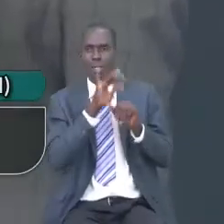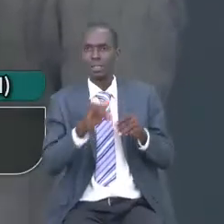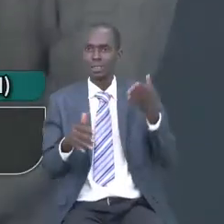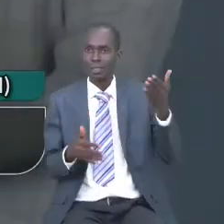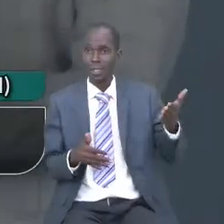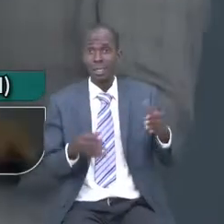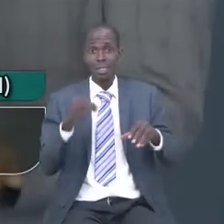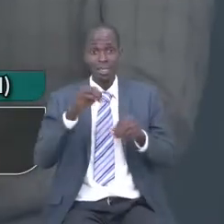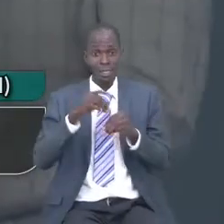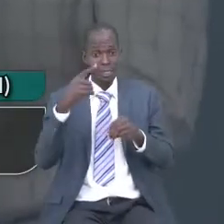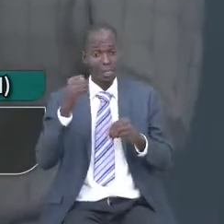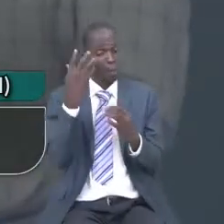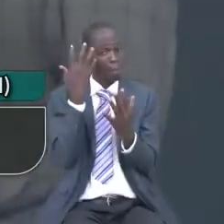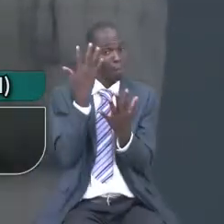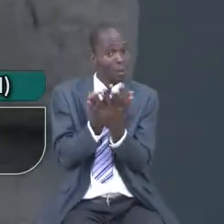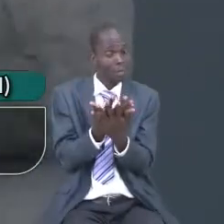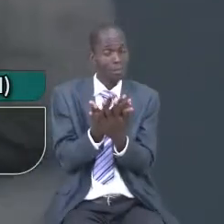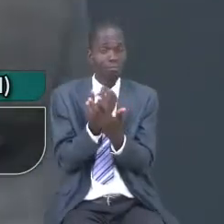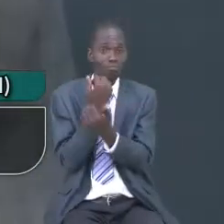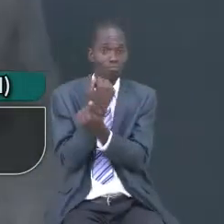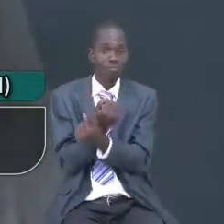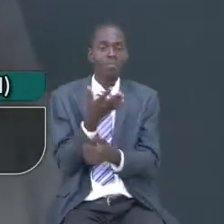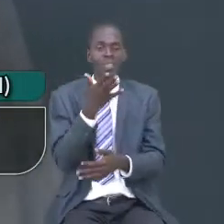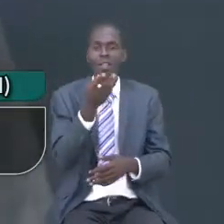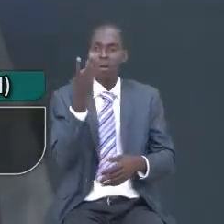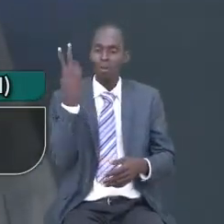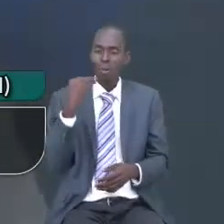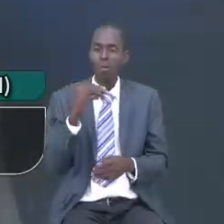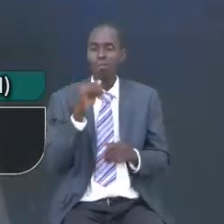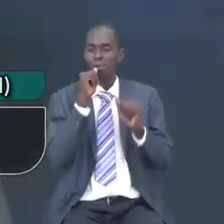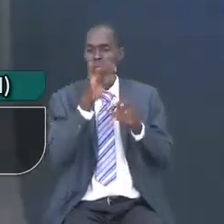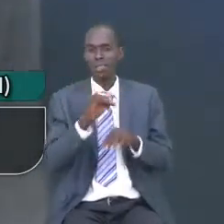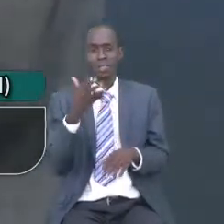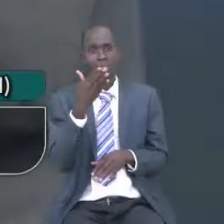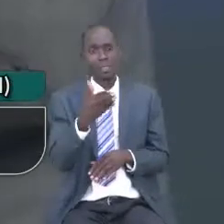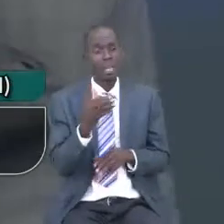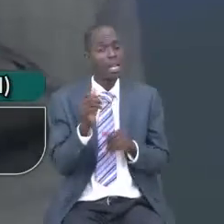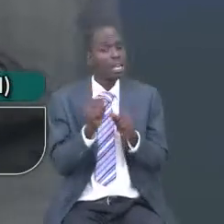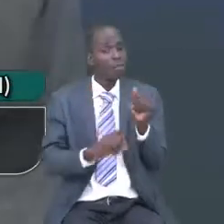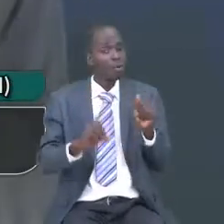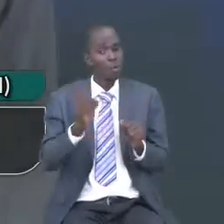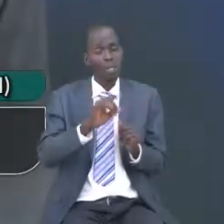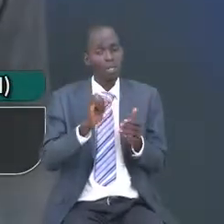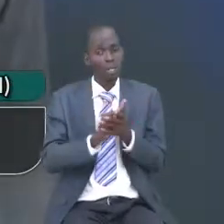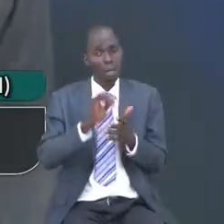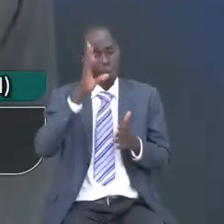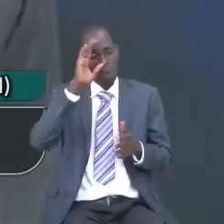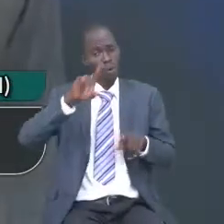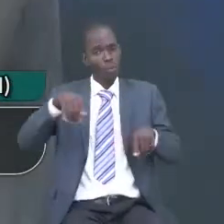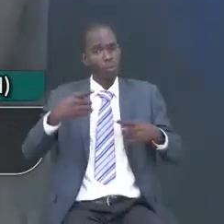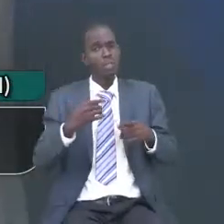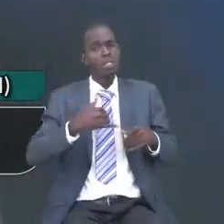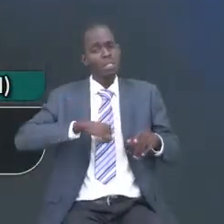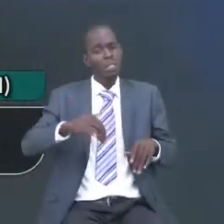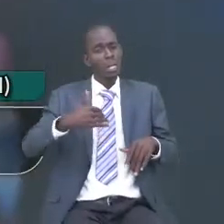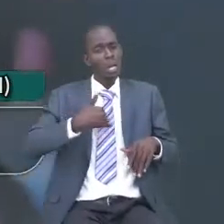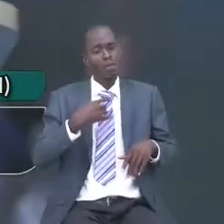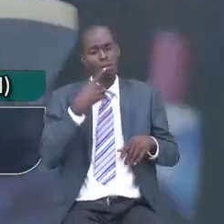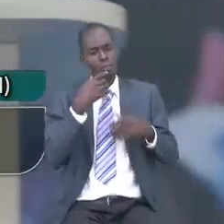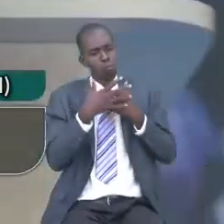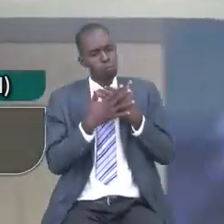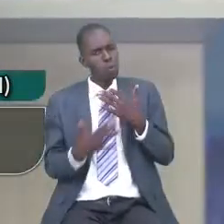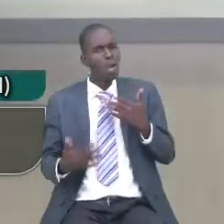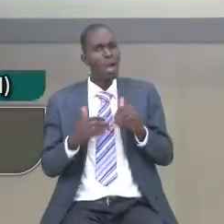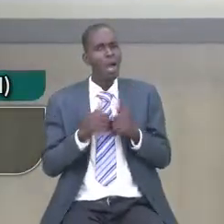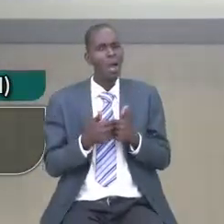blessing there. Everywhere he went, he was still bleeding. How could my brothers do this? How could they